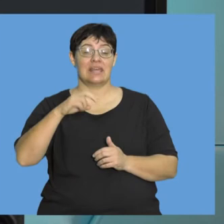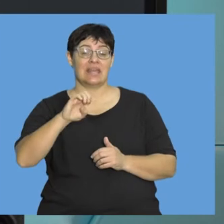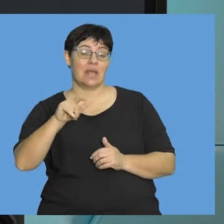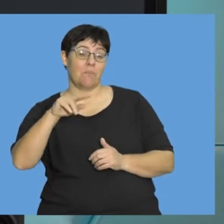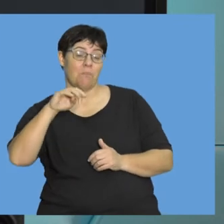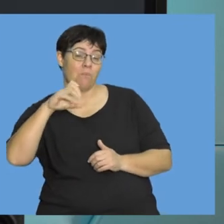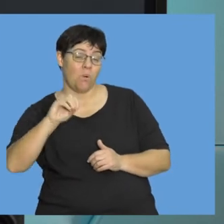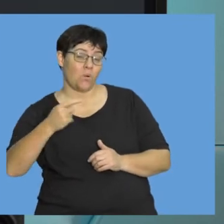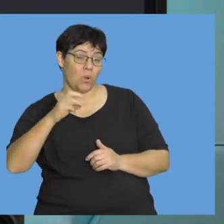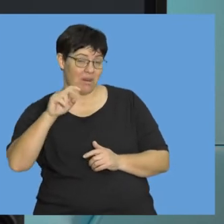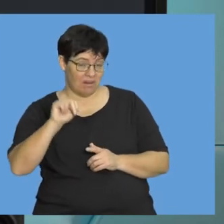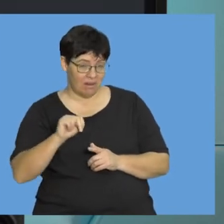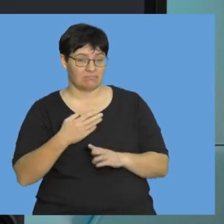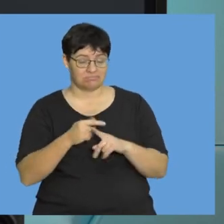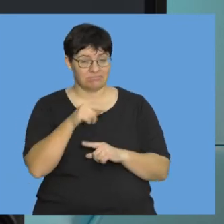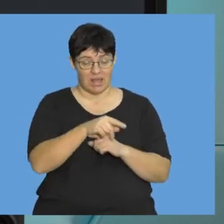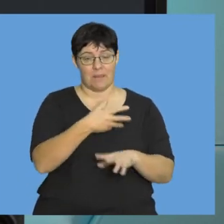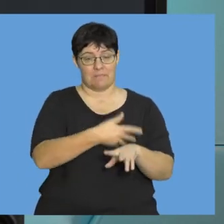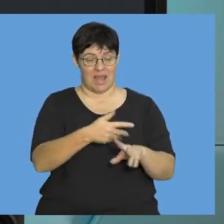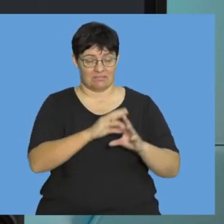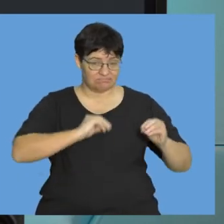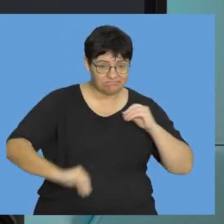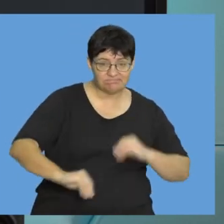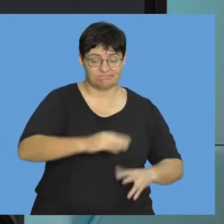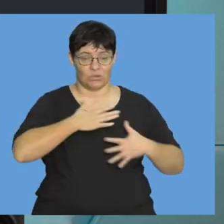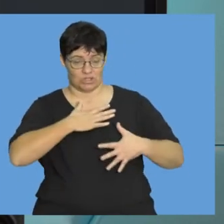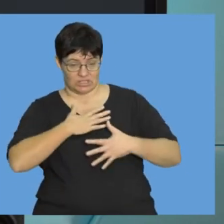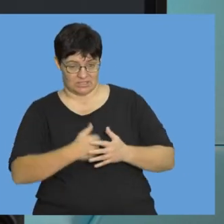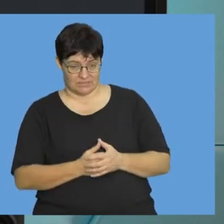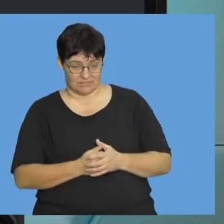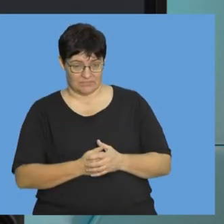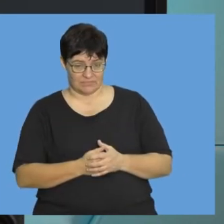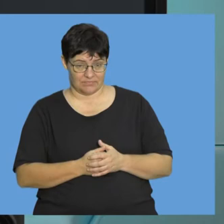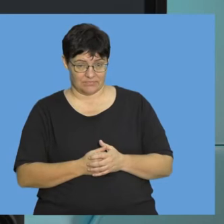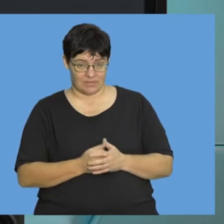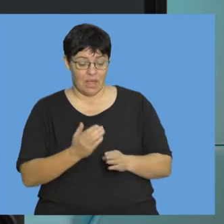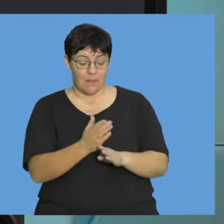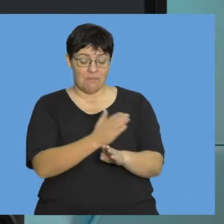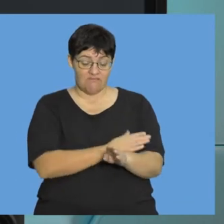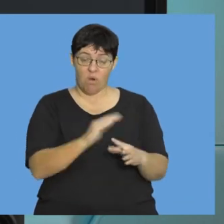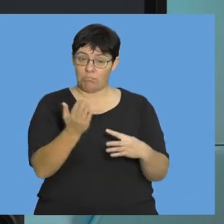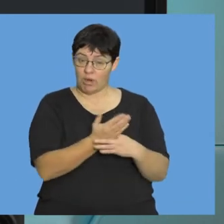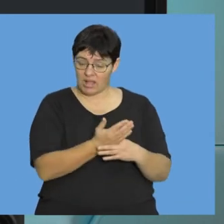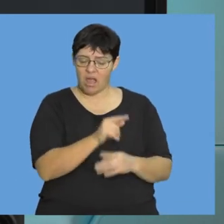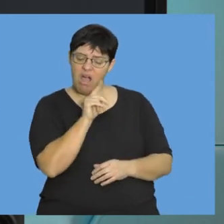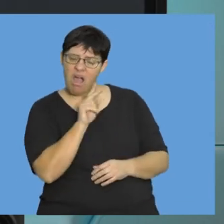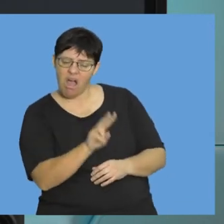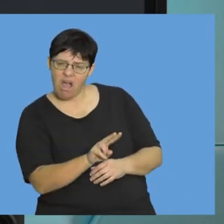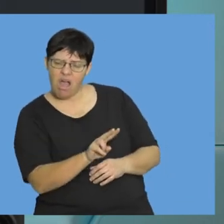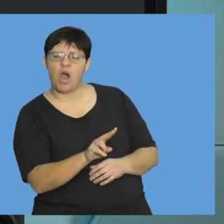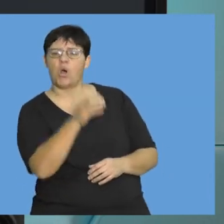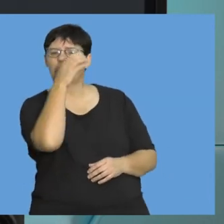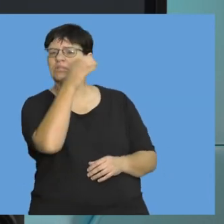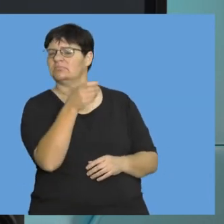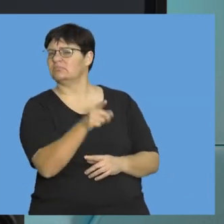blood, so very, very important part of that. And when we finished after the break, before the break, should I say, we were looking at